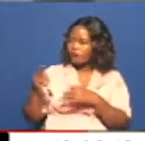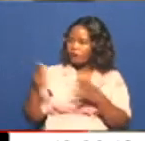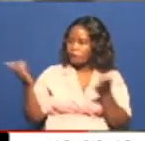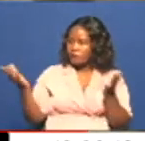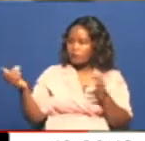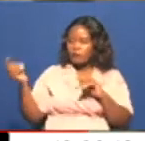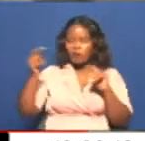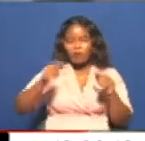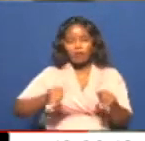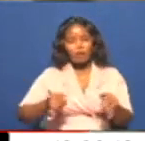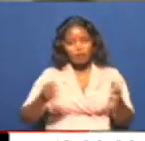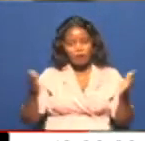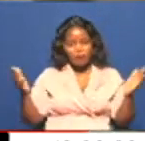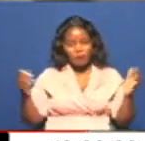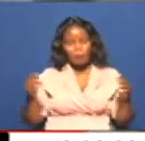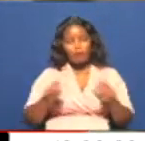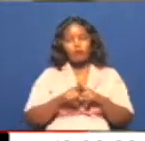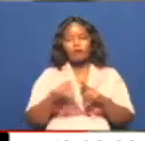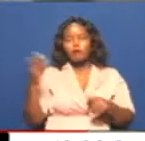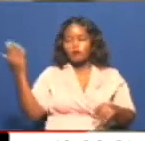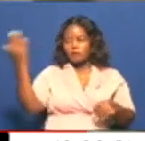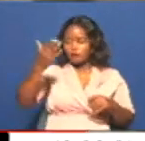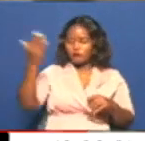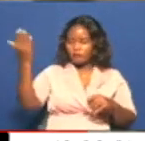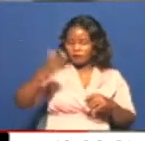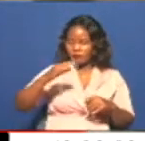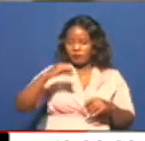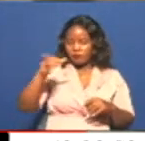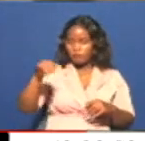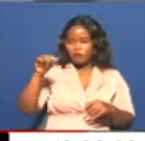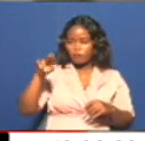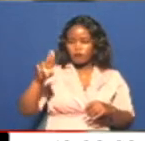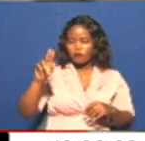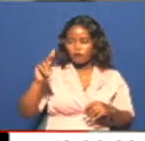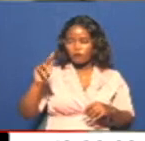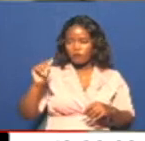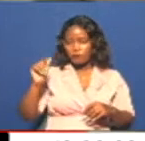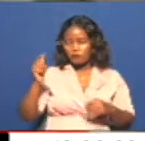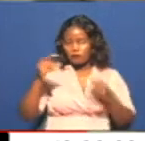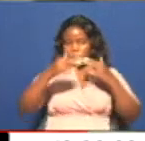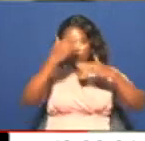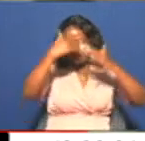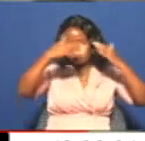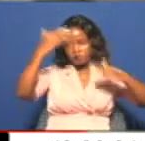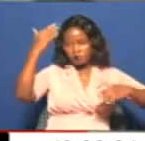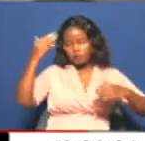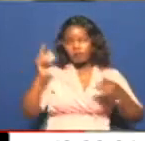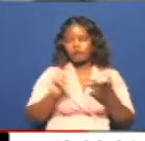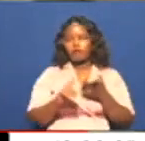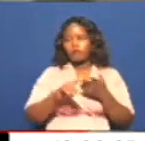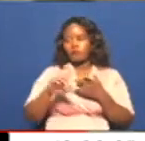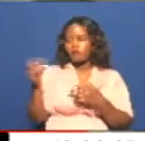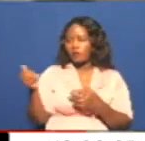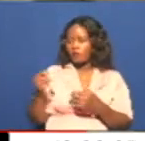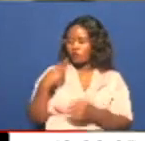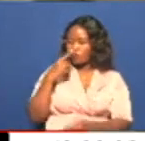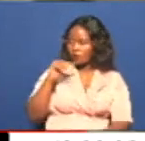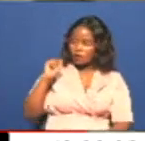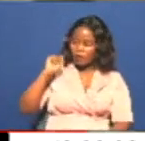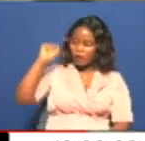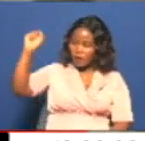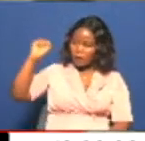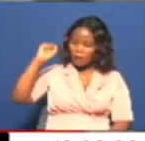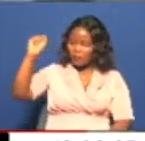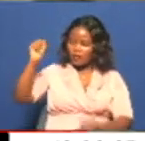and also a lecturer at the JQAT. And we have Alenga Torosterdt, who is a political analyst and